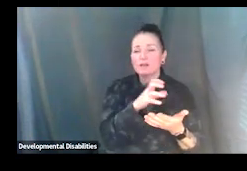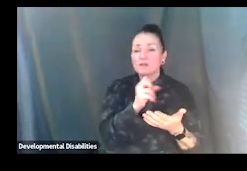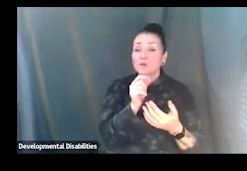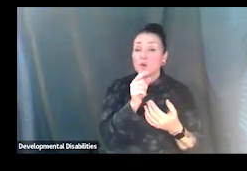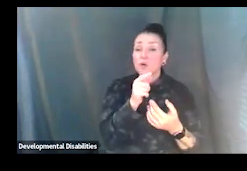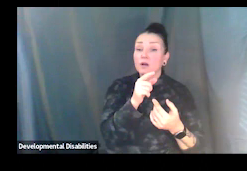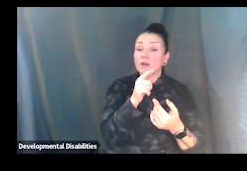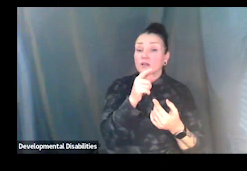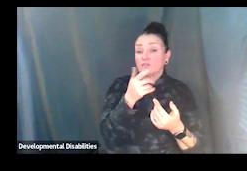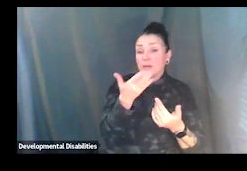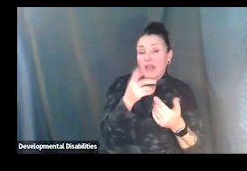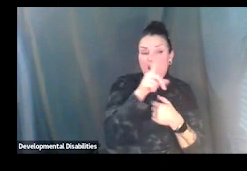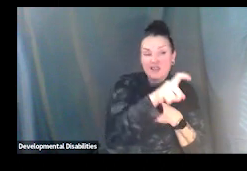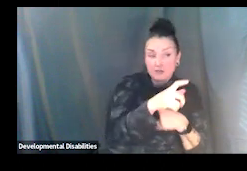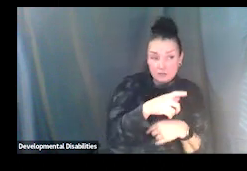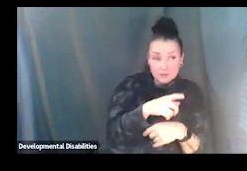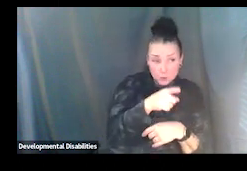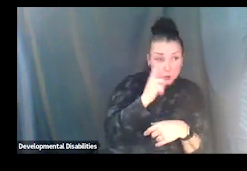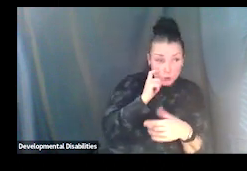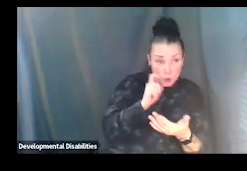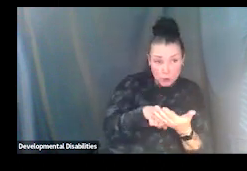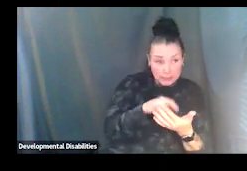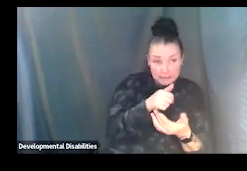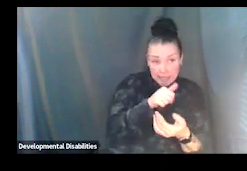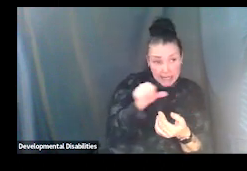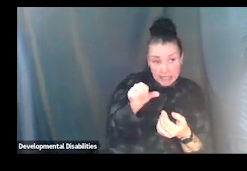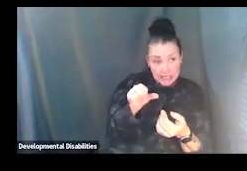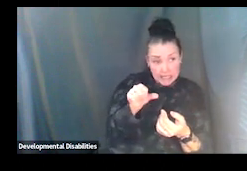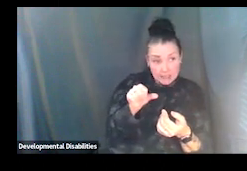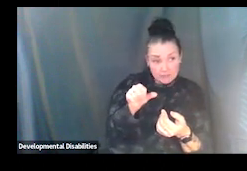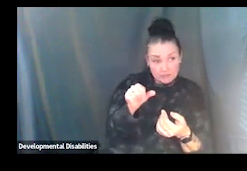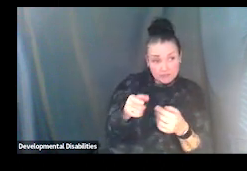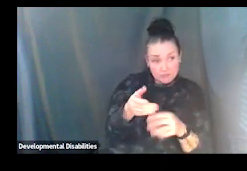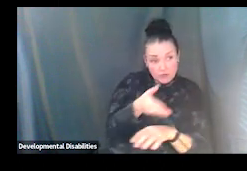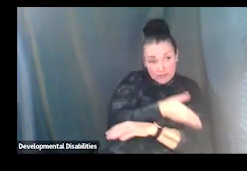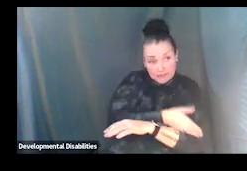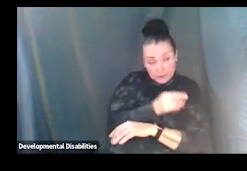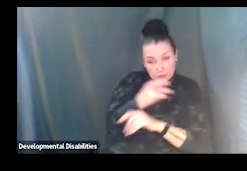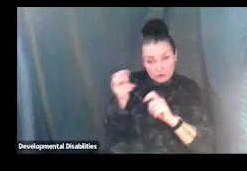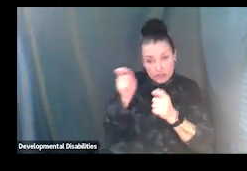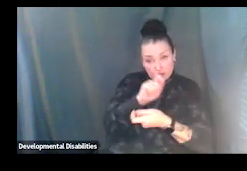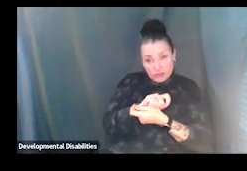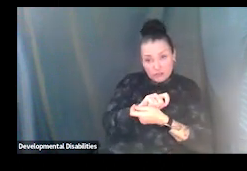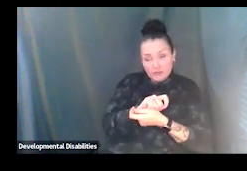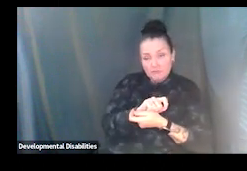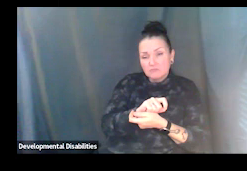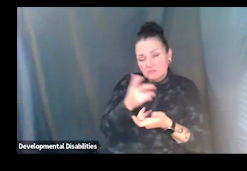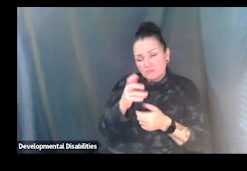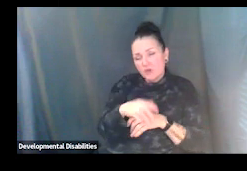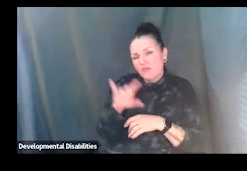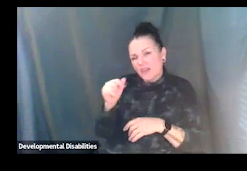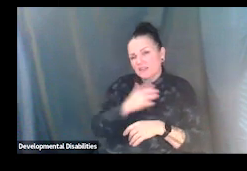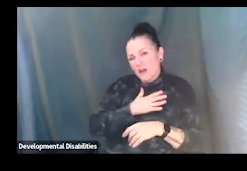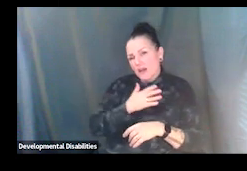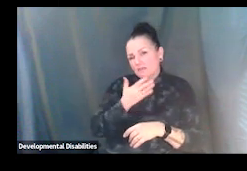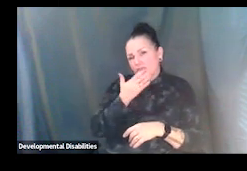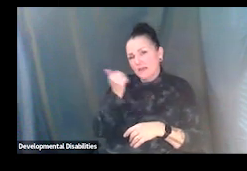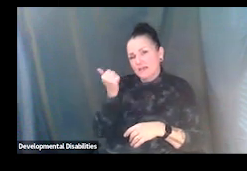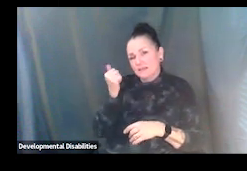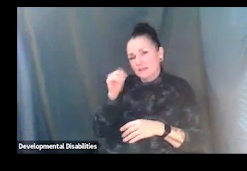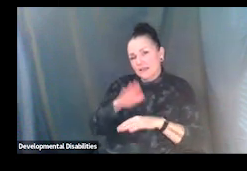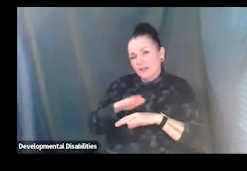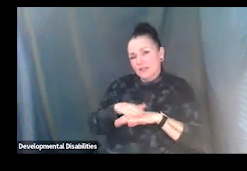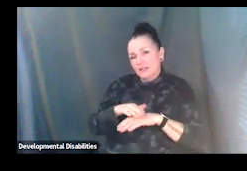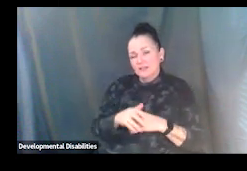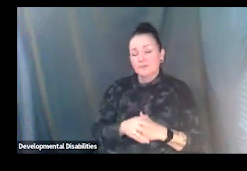technical problem that you had? Can you hear me now? Oh, yes, indeed. There we go. So yes, what I was going to